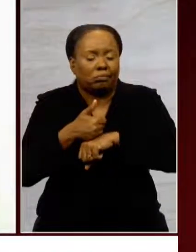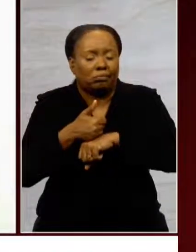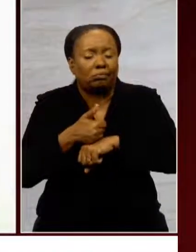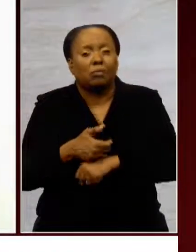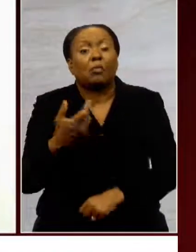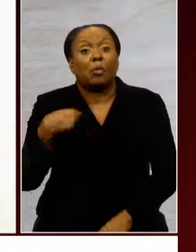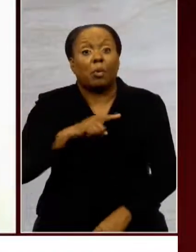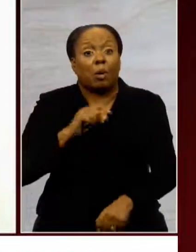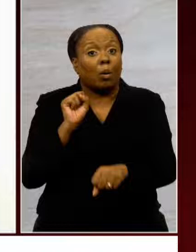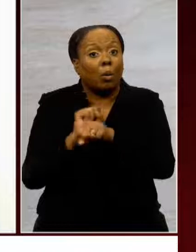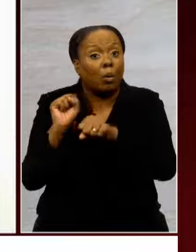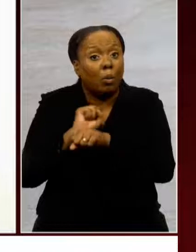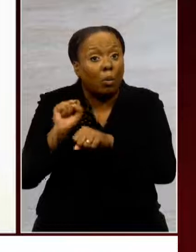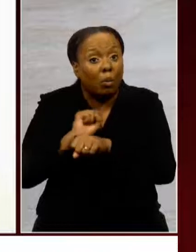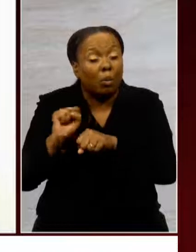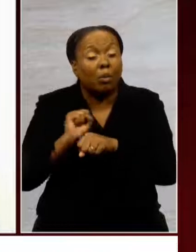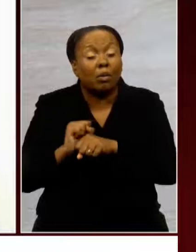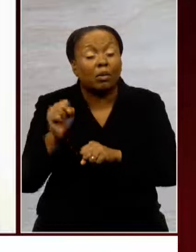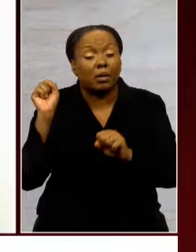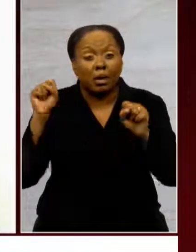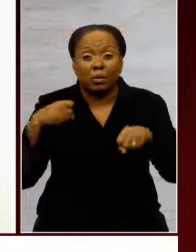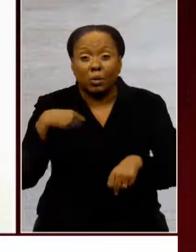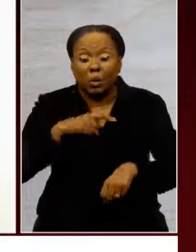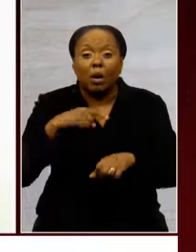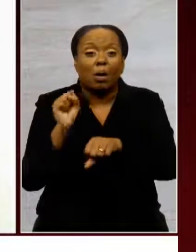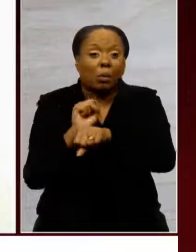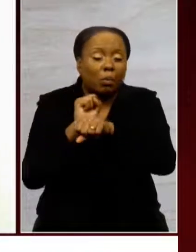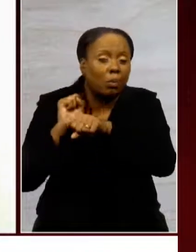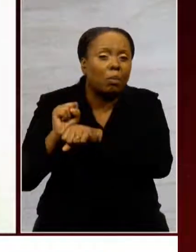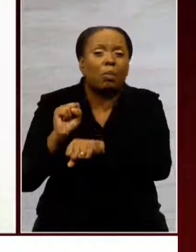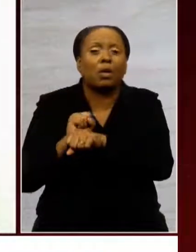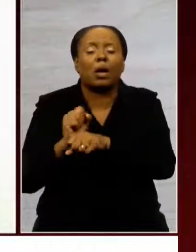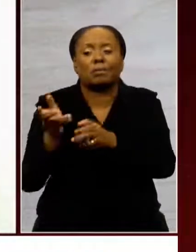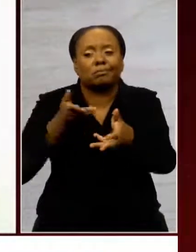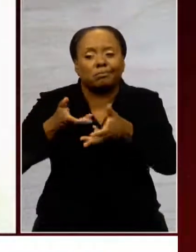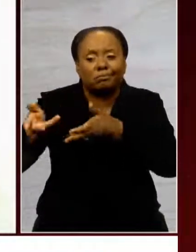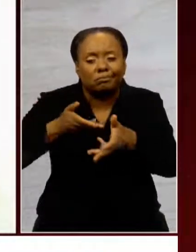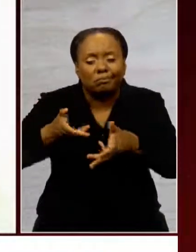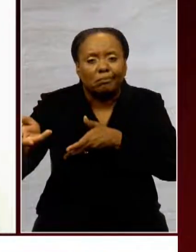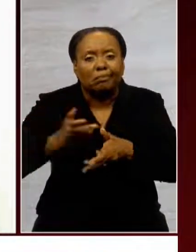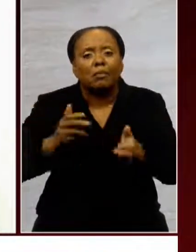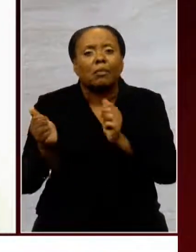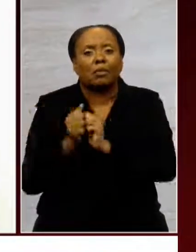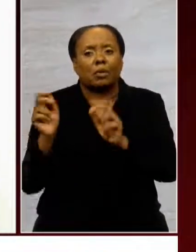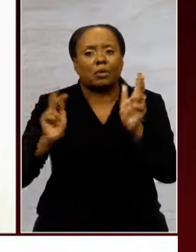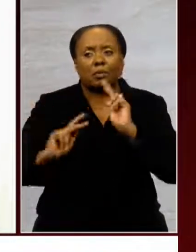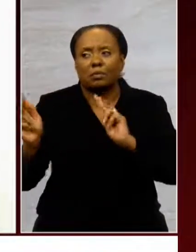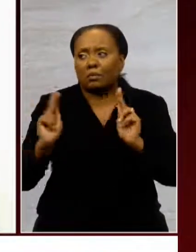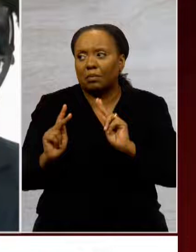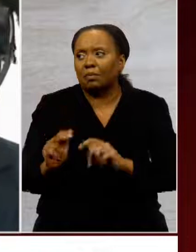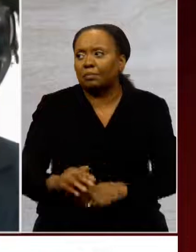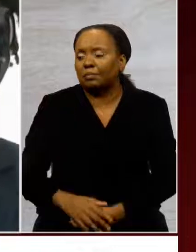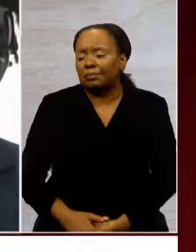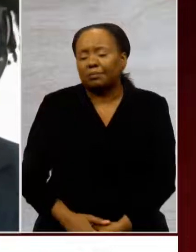the work that needs to be done and engaging with the stakeholders as is appropriate, Shane.